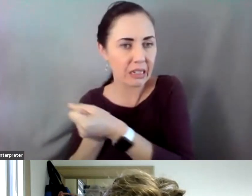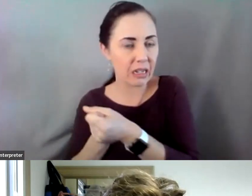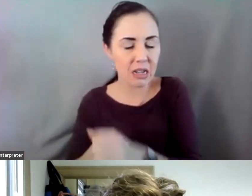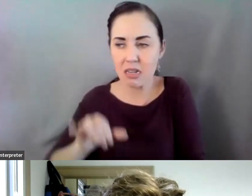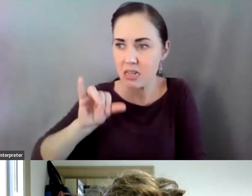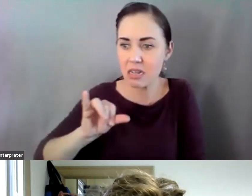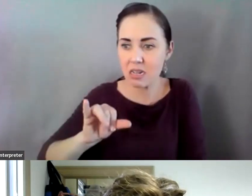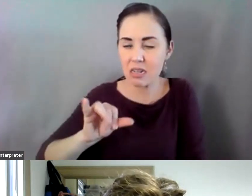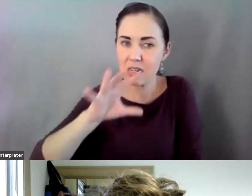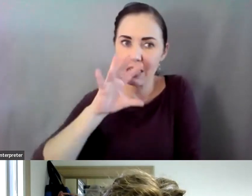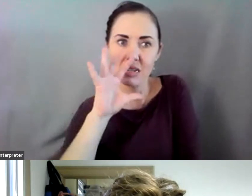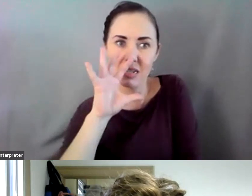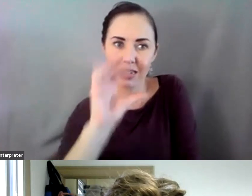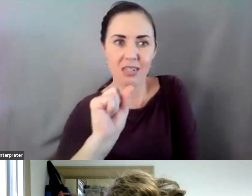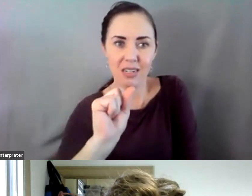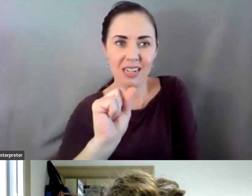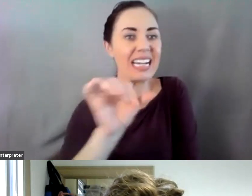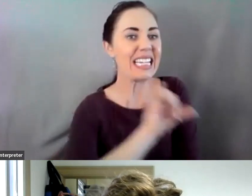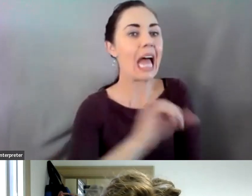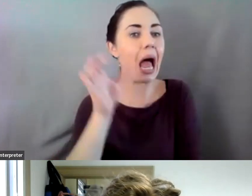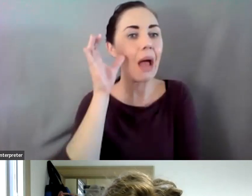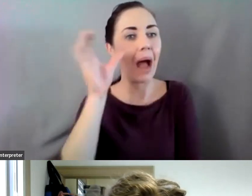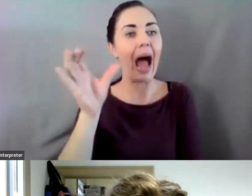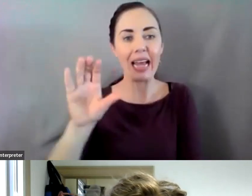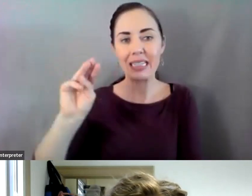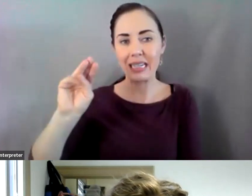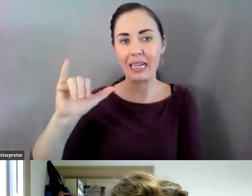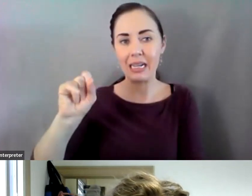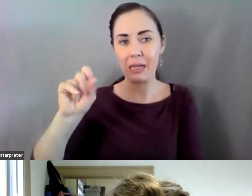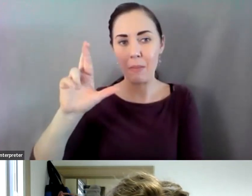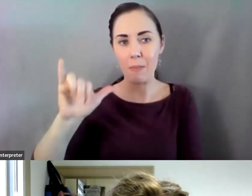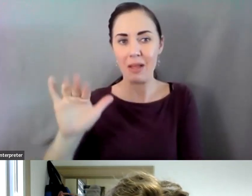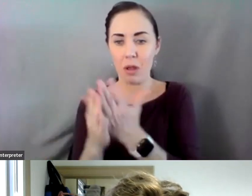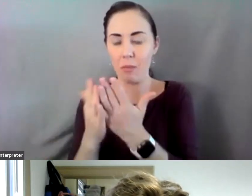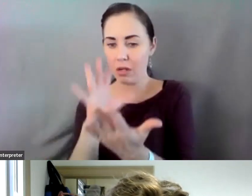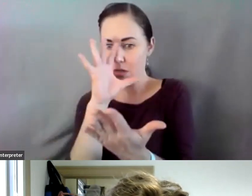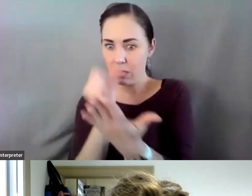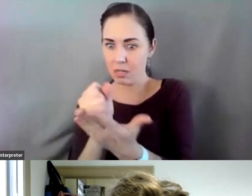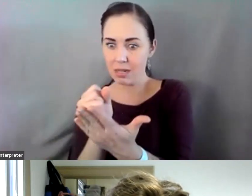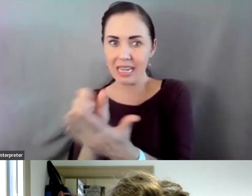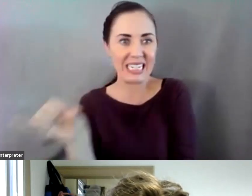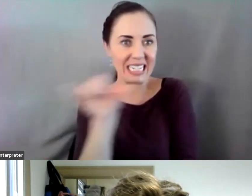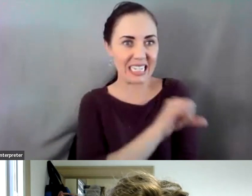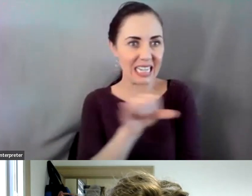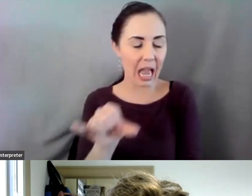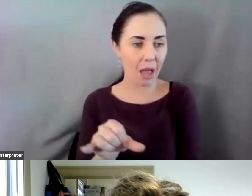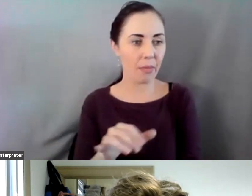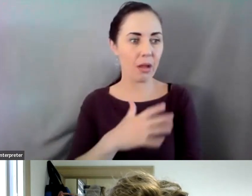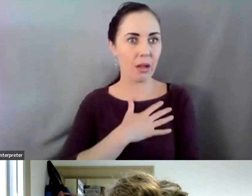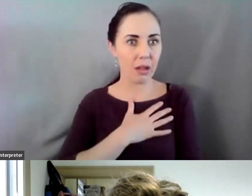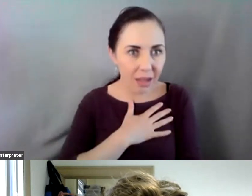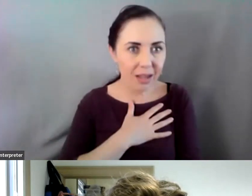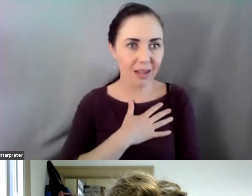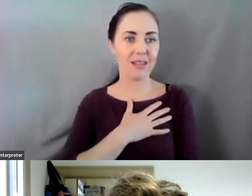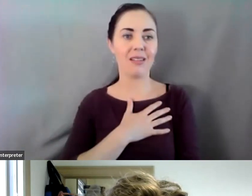really hooked me, just like a really good mystery book. If you're reading it, you get hooked in it, you just can't put it down. Well, for me, that's what understanding